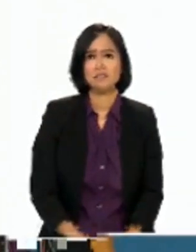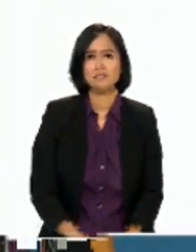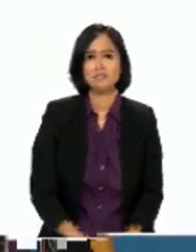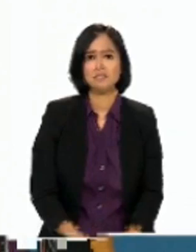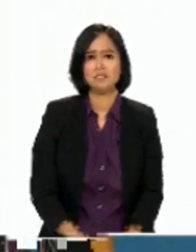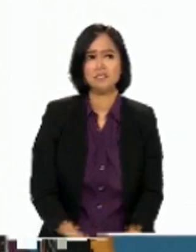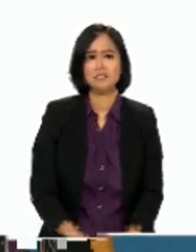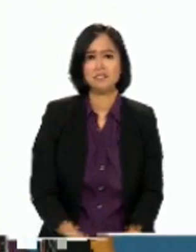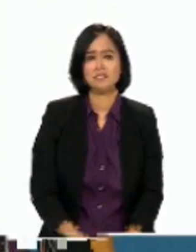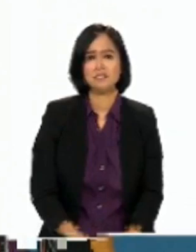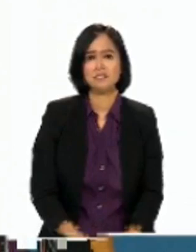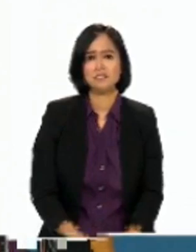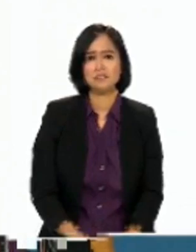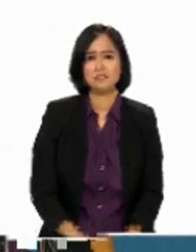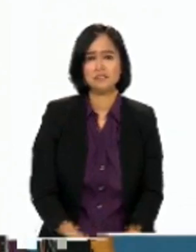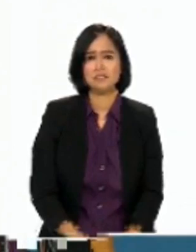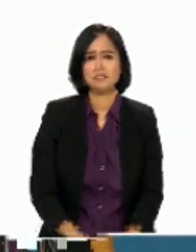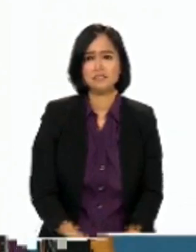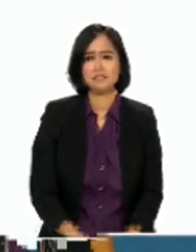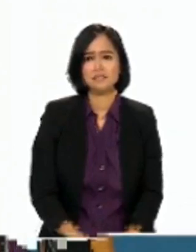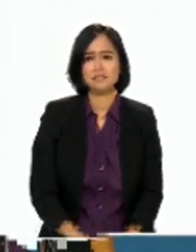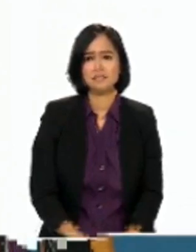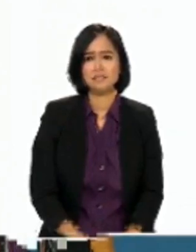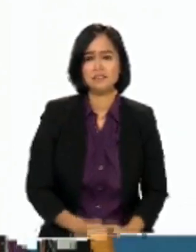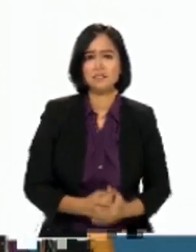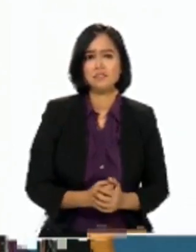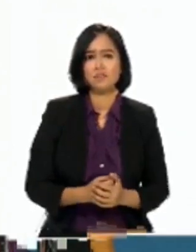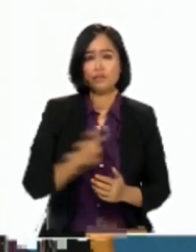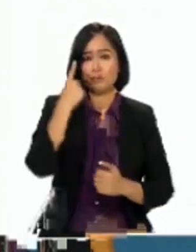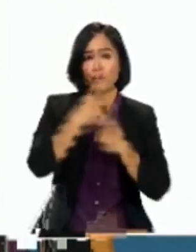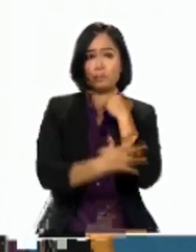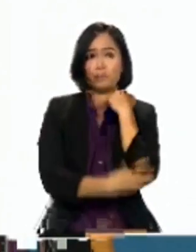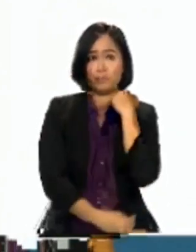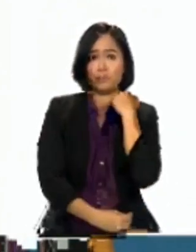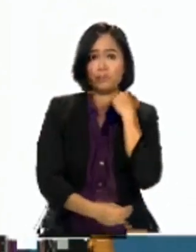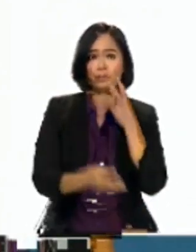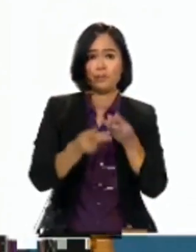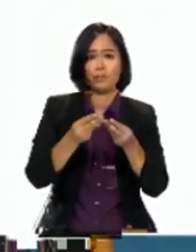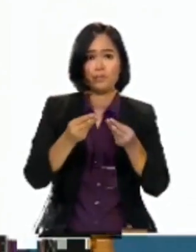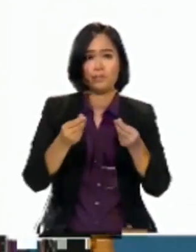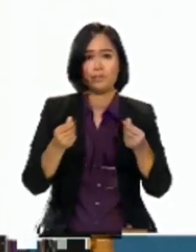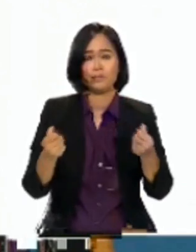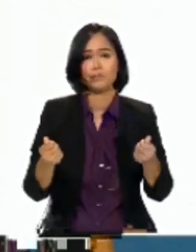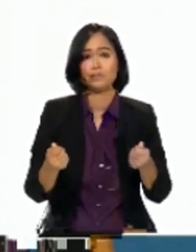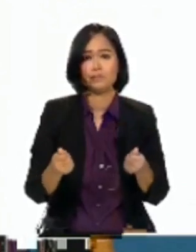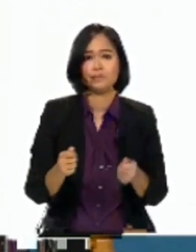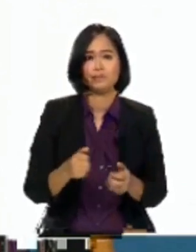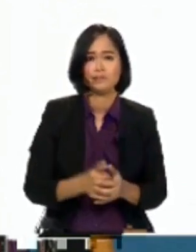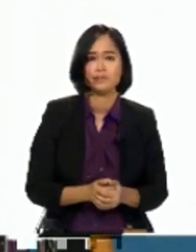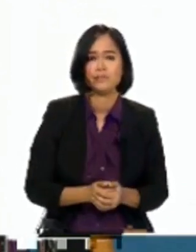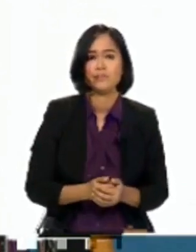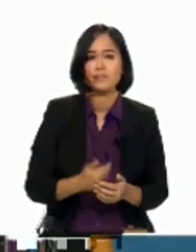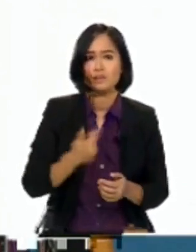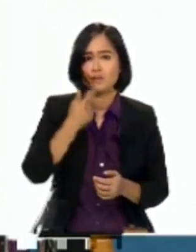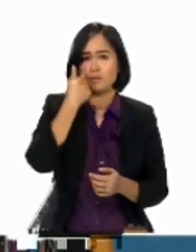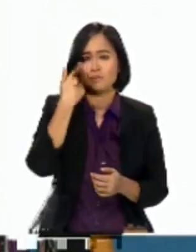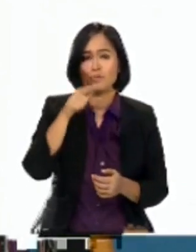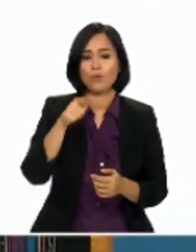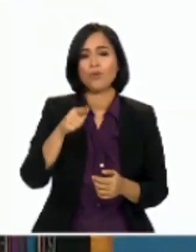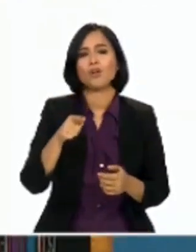We have pursued tax reforms to fund our poverty reduction programs. I therefore implore Congress to immediately pass package